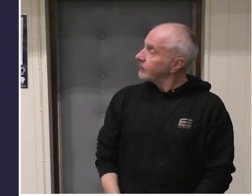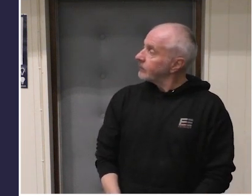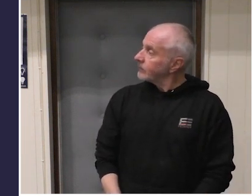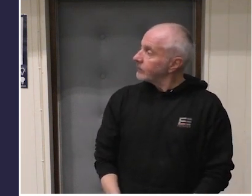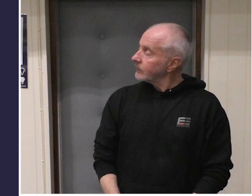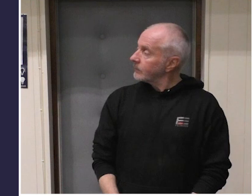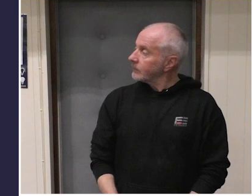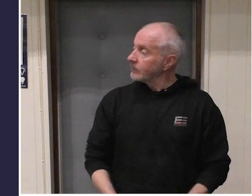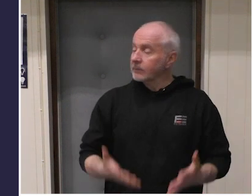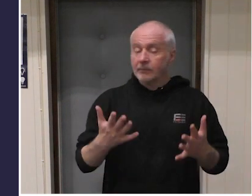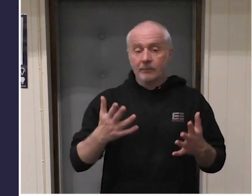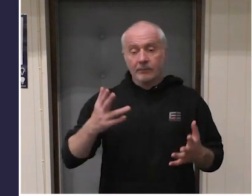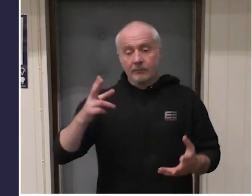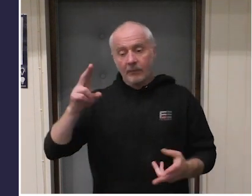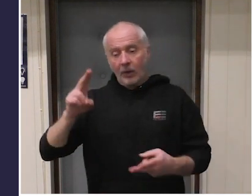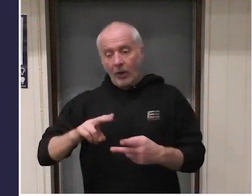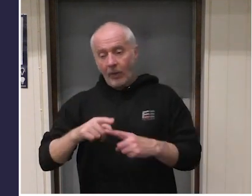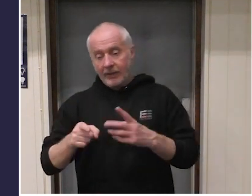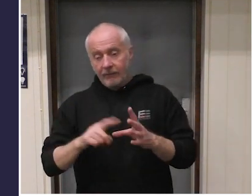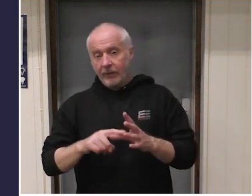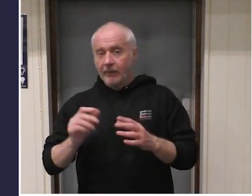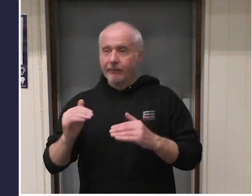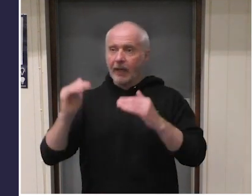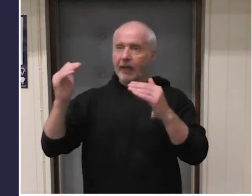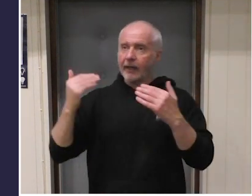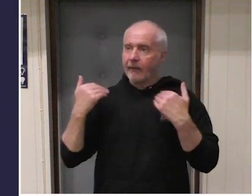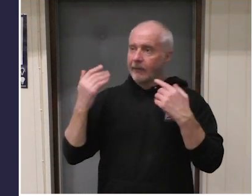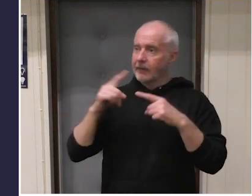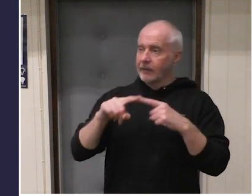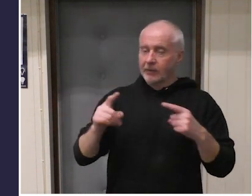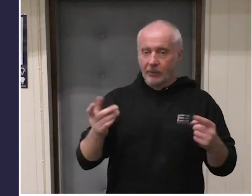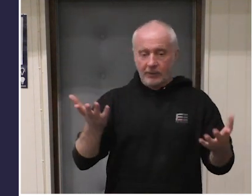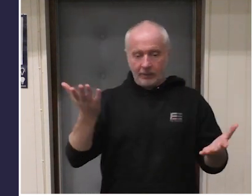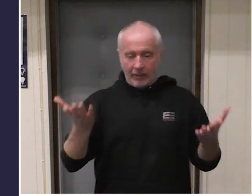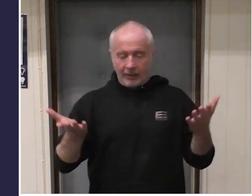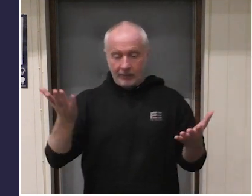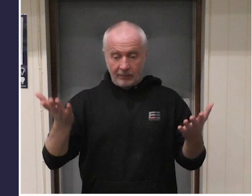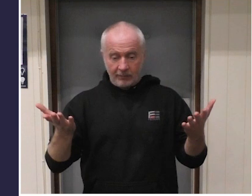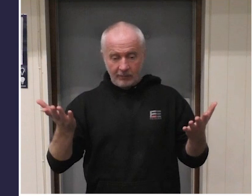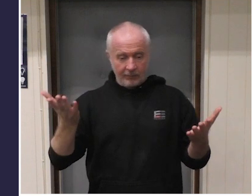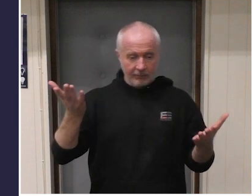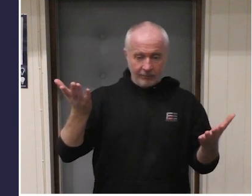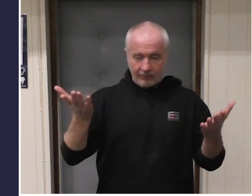but there's a lower entropy for the higher fitness states, okay? And there's a balance between those two things.